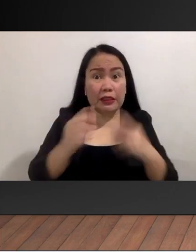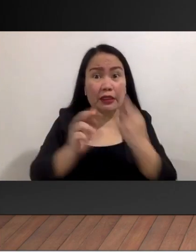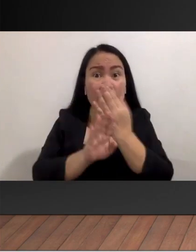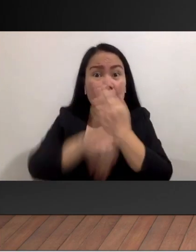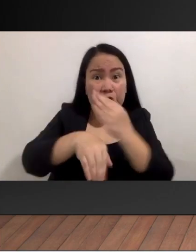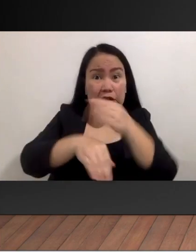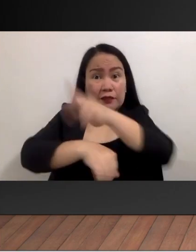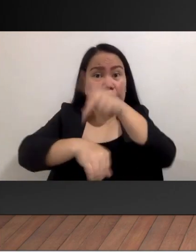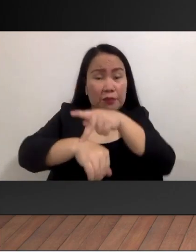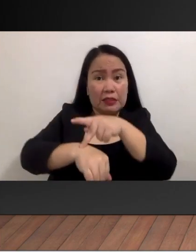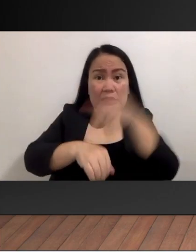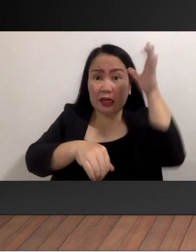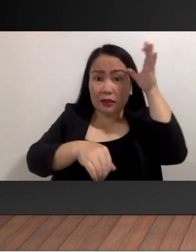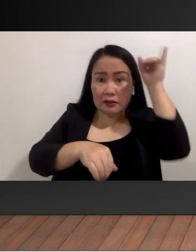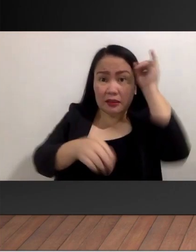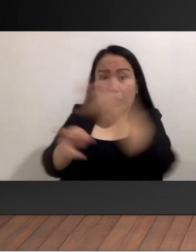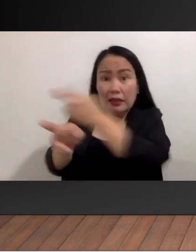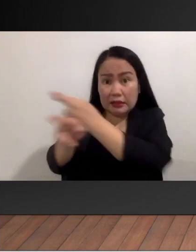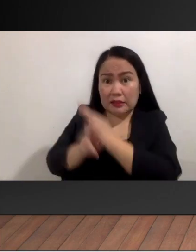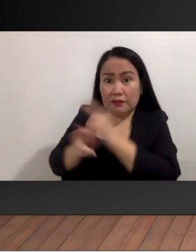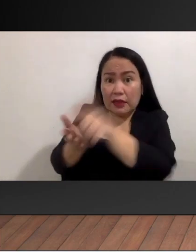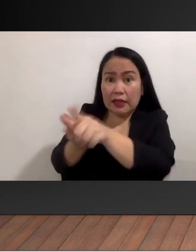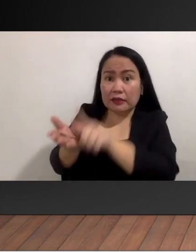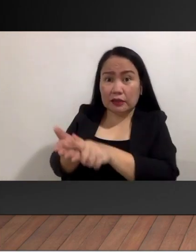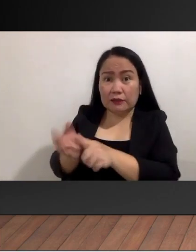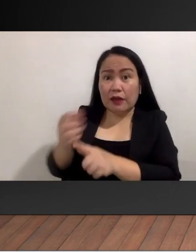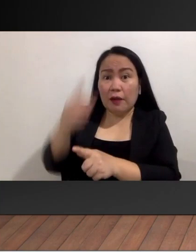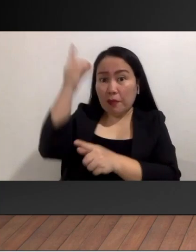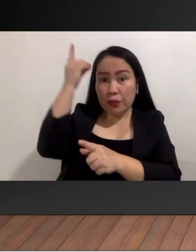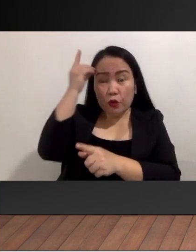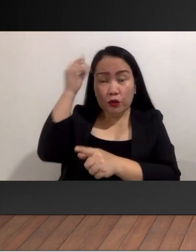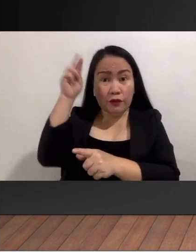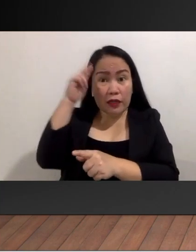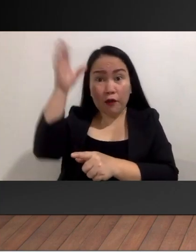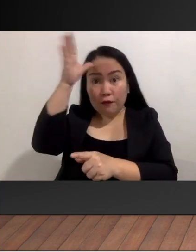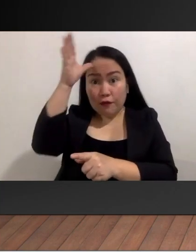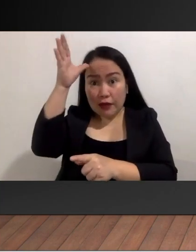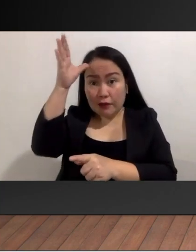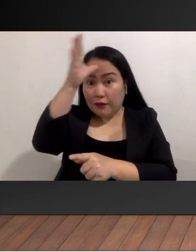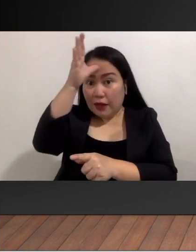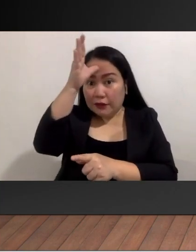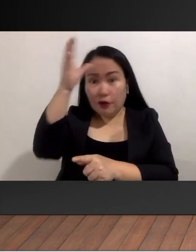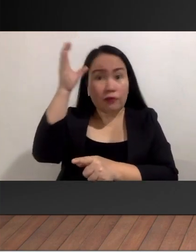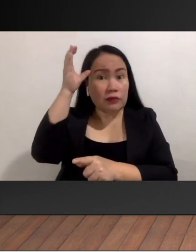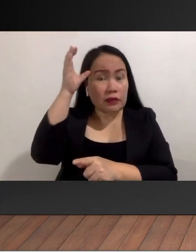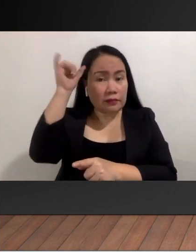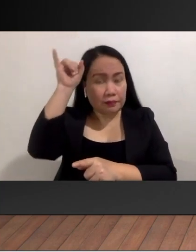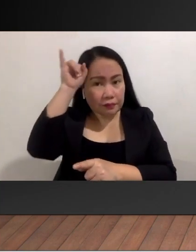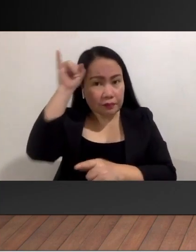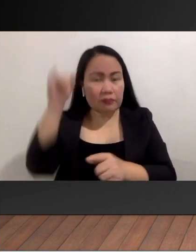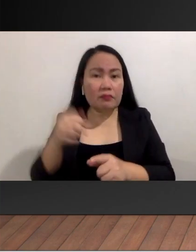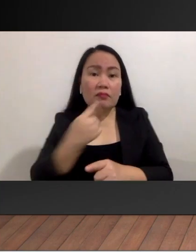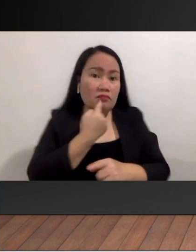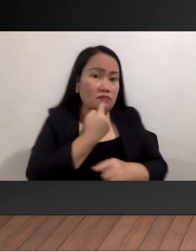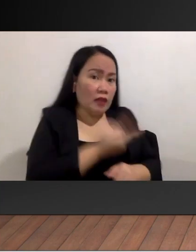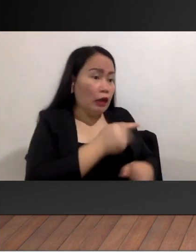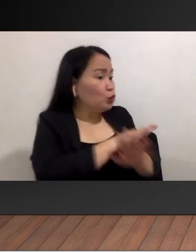a letter from his father. His father, Don Rafael, sent him a letter saying he should not